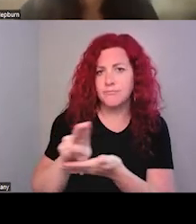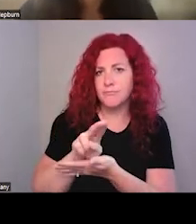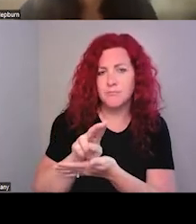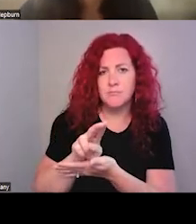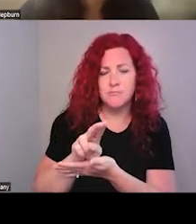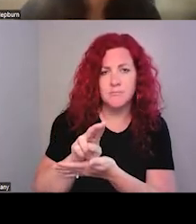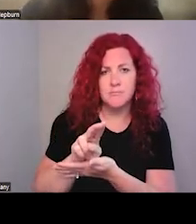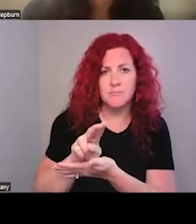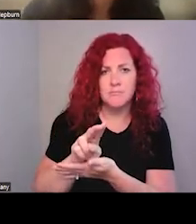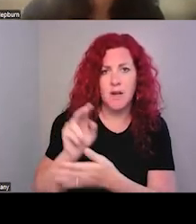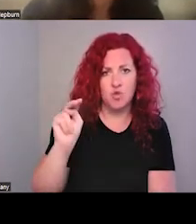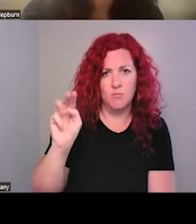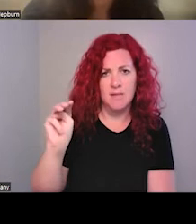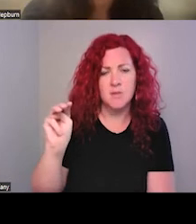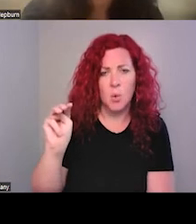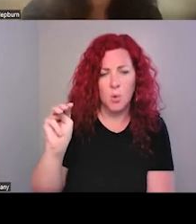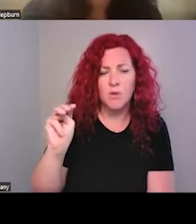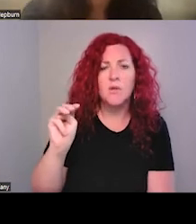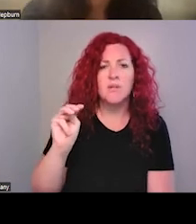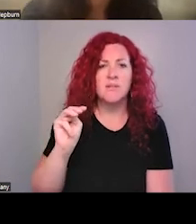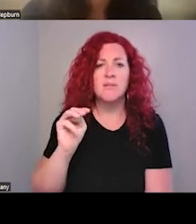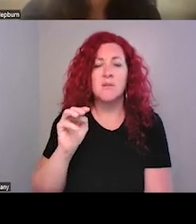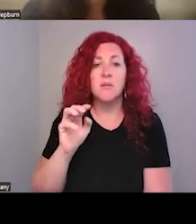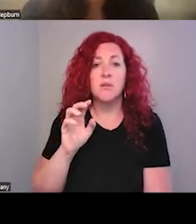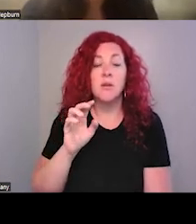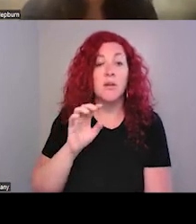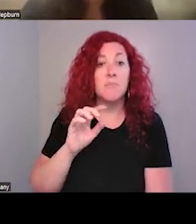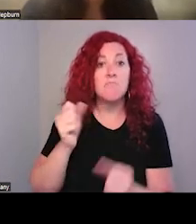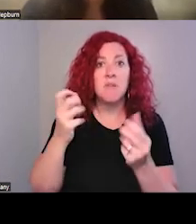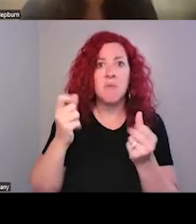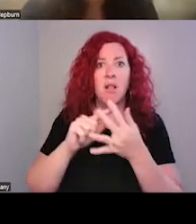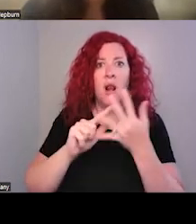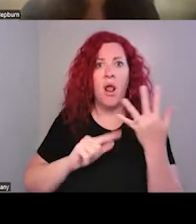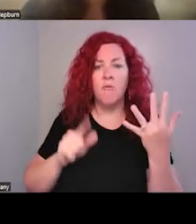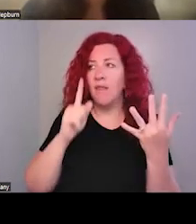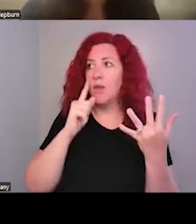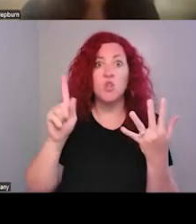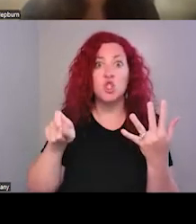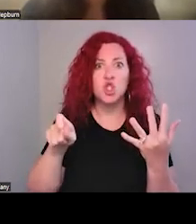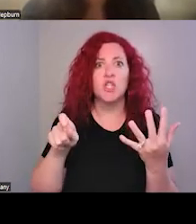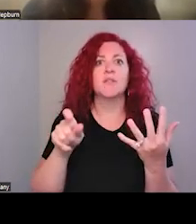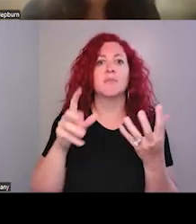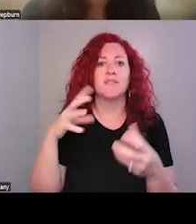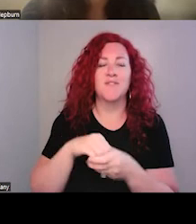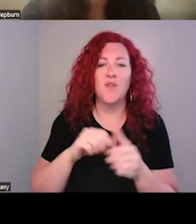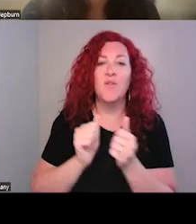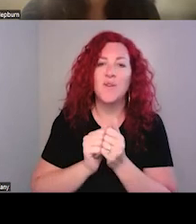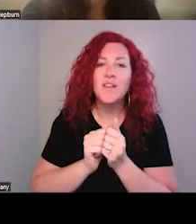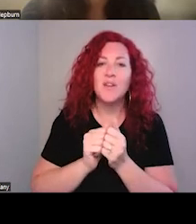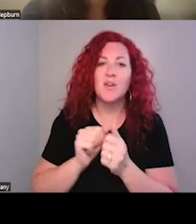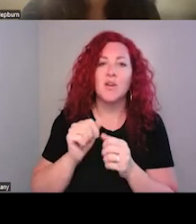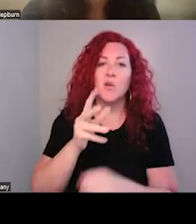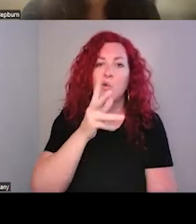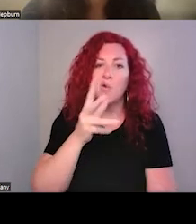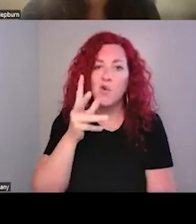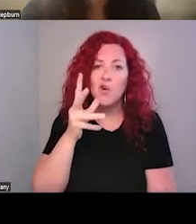of New Mexico, et cetera. There are a number of things that I think we should be doing with our rural primary care physicians, because they're really